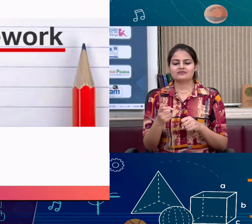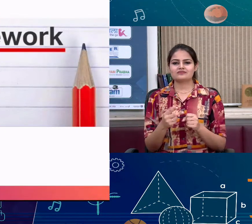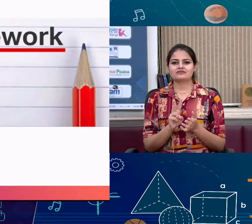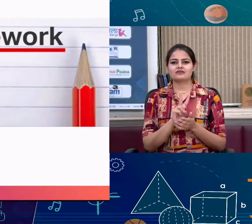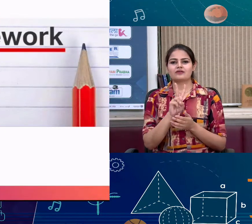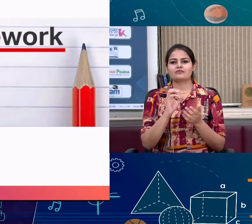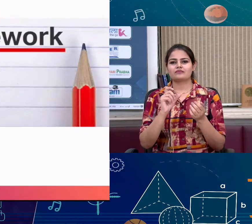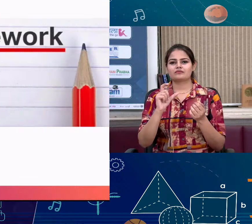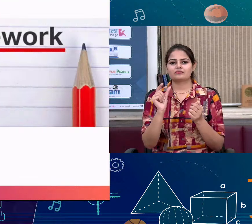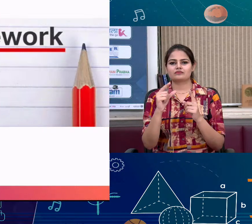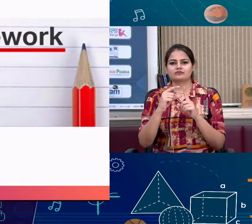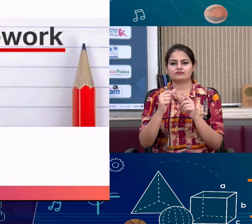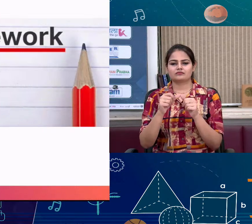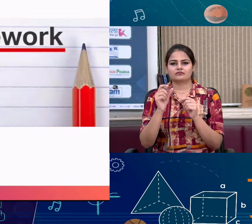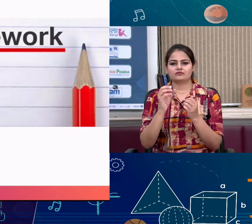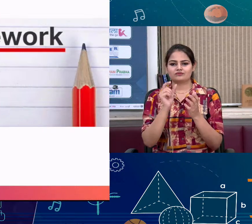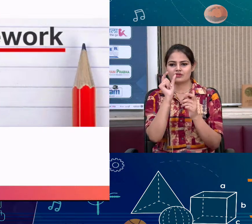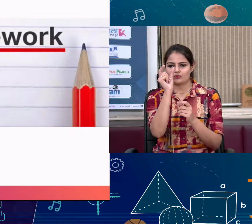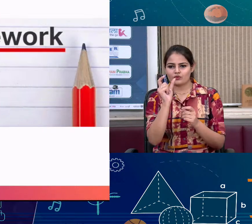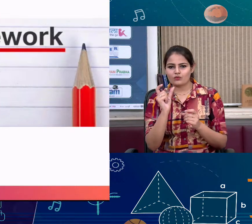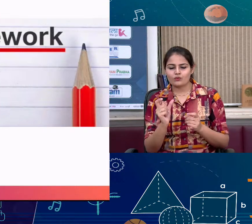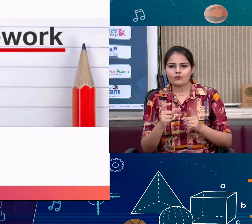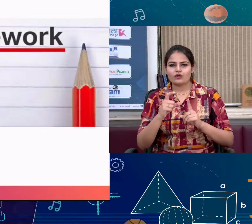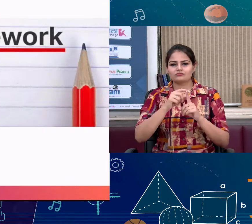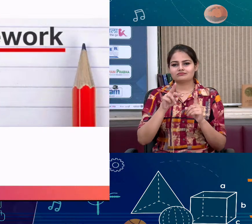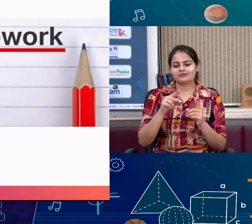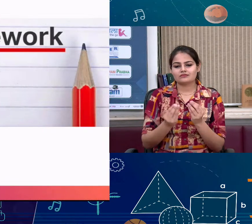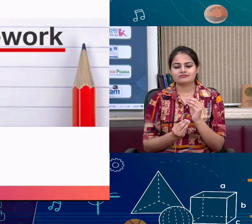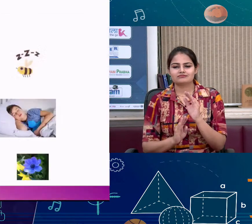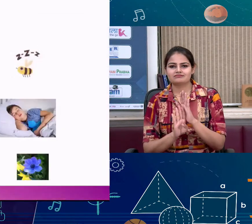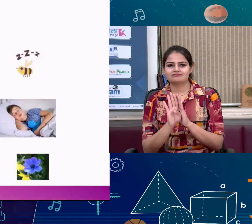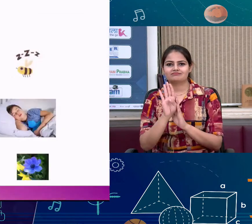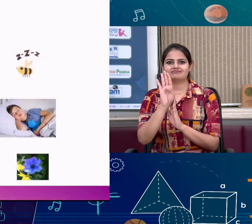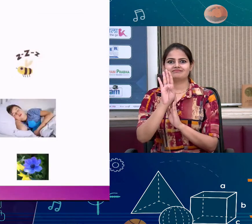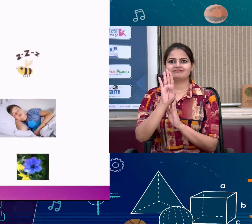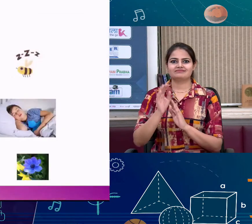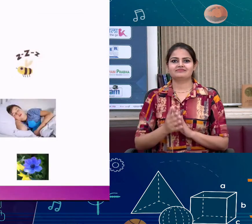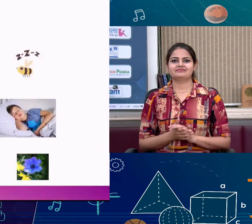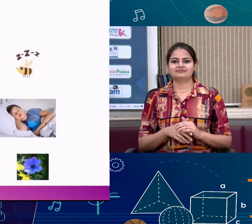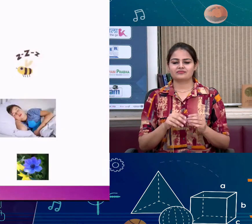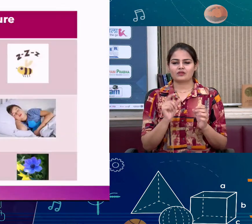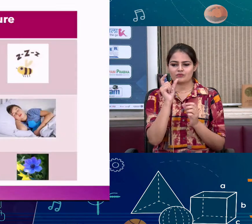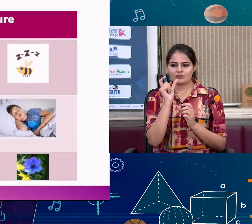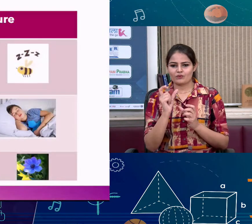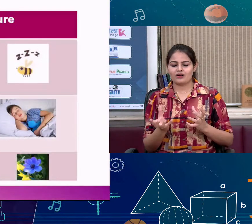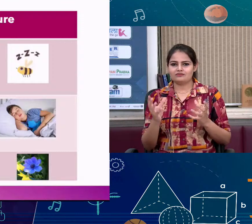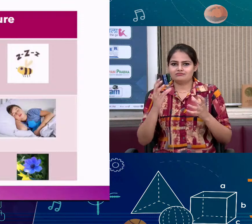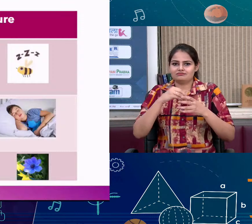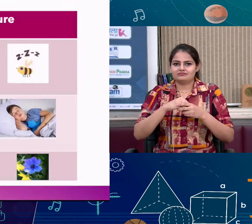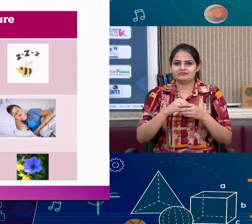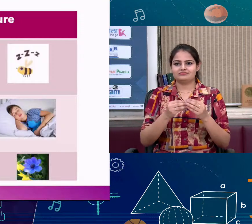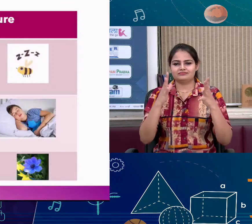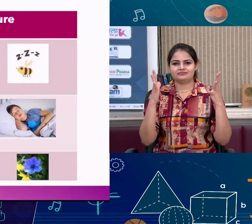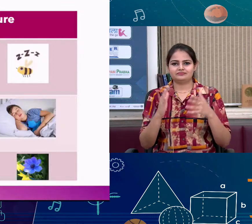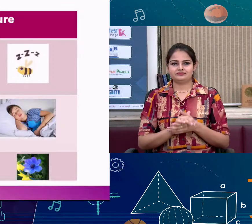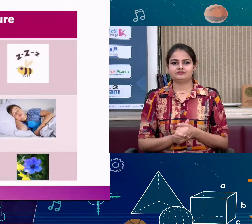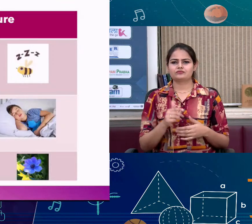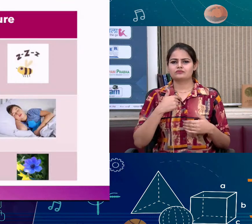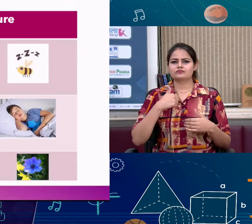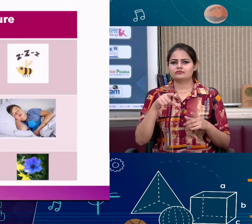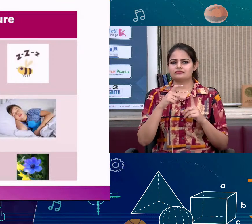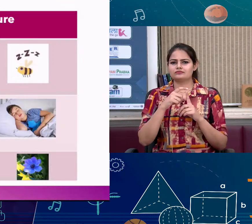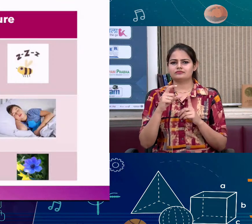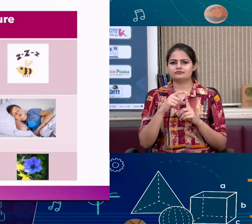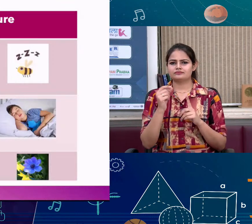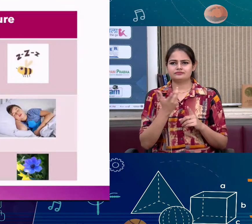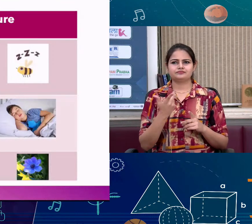there's another way of doing this homework. If you do not want to do this, we can also give another way of attempting this work. So what I did, there was a